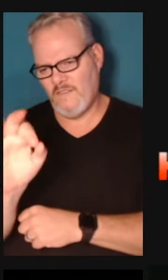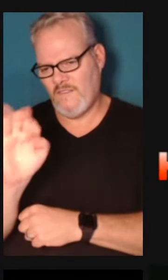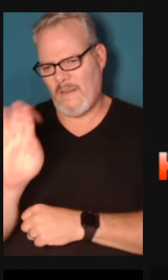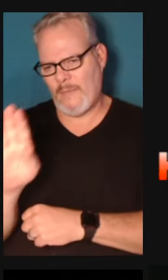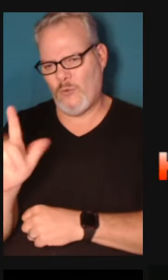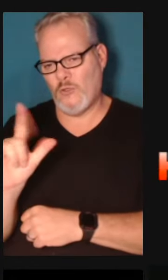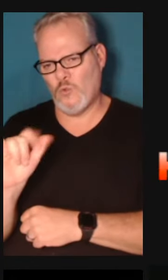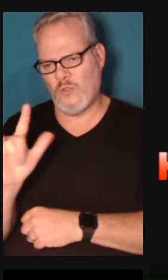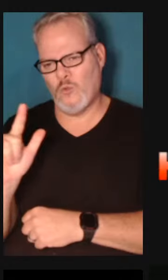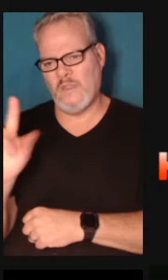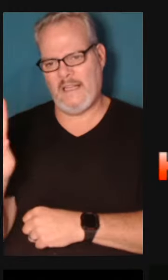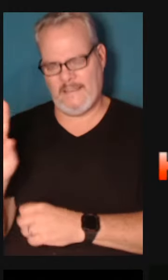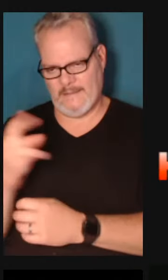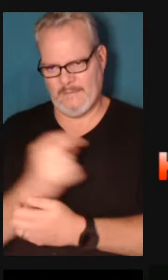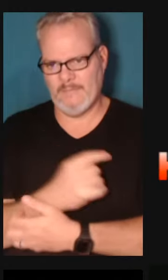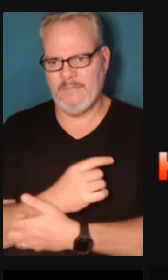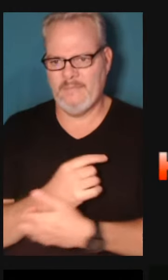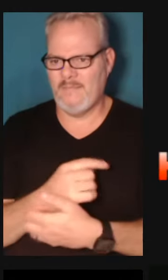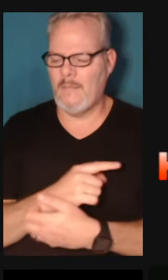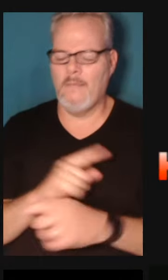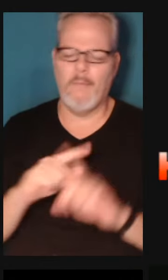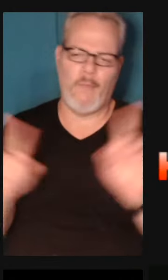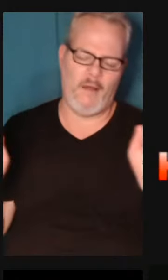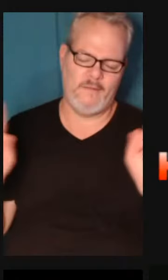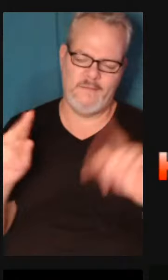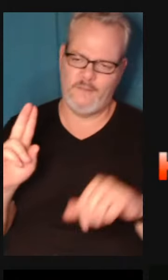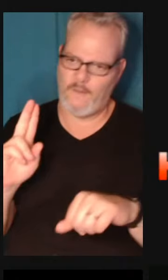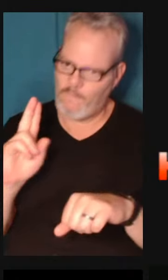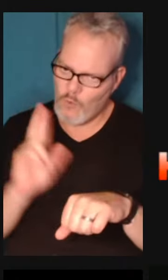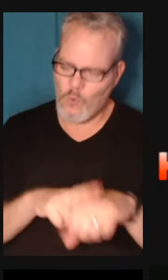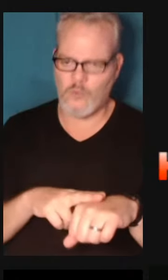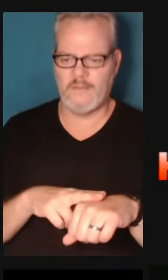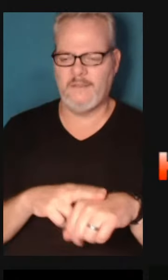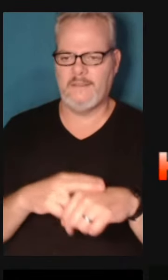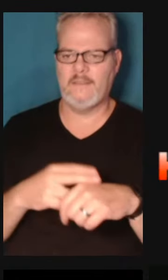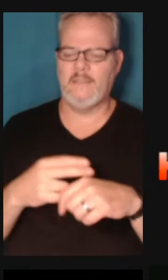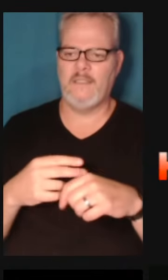of volume. And that, of course, is a much